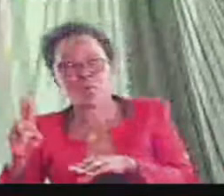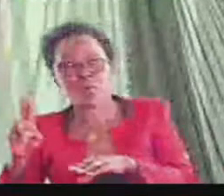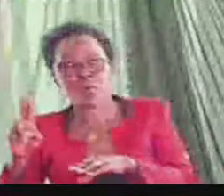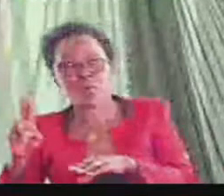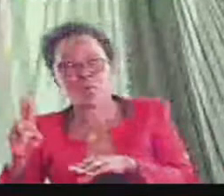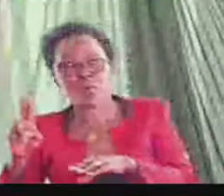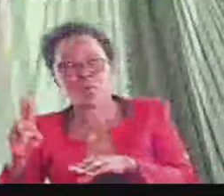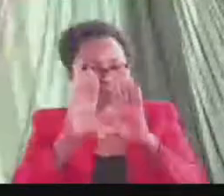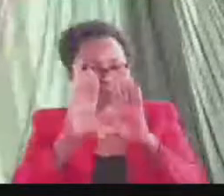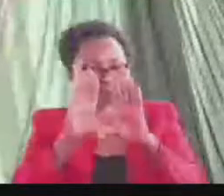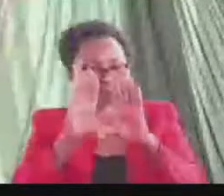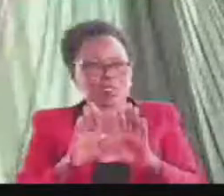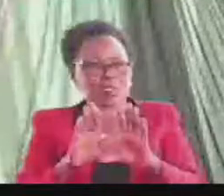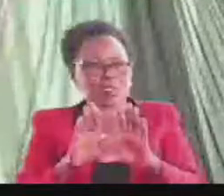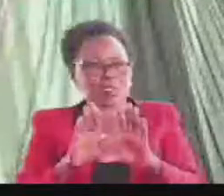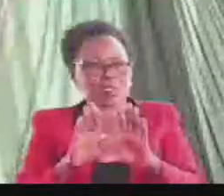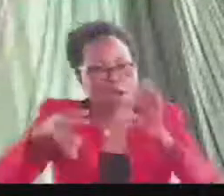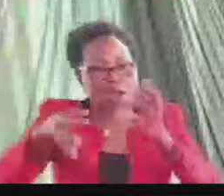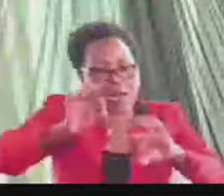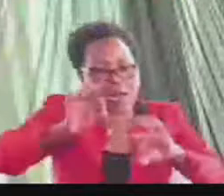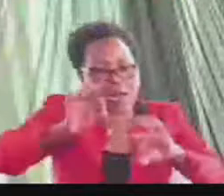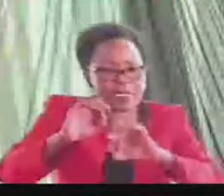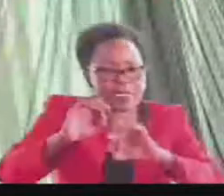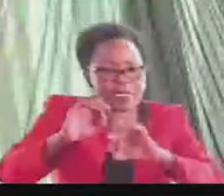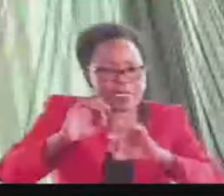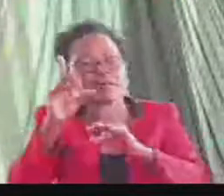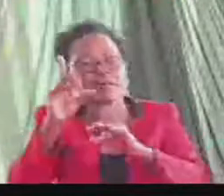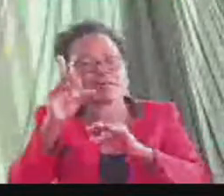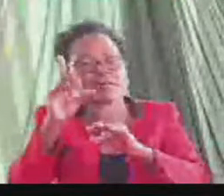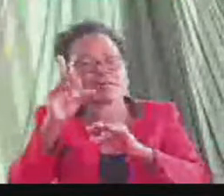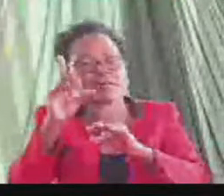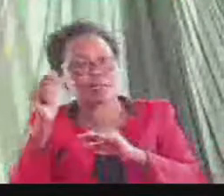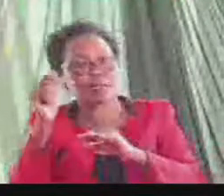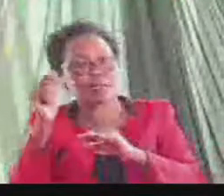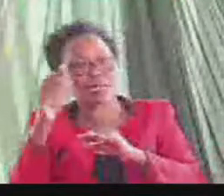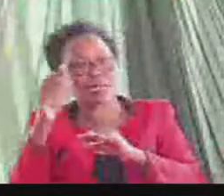to analyze the data. Like if I receive the